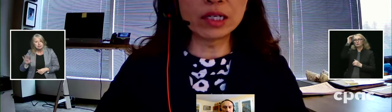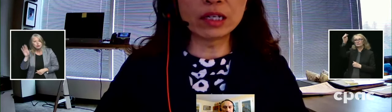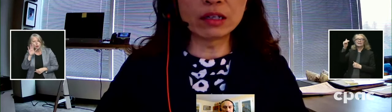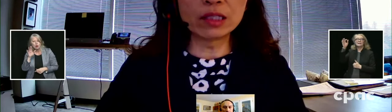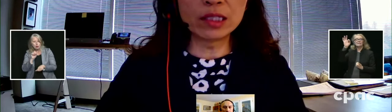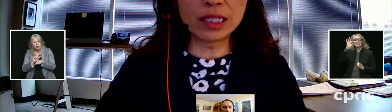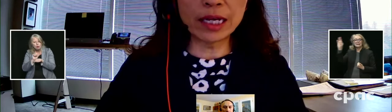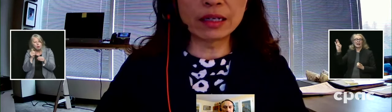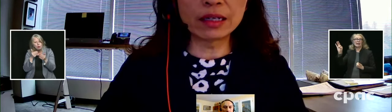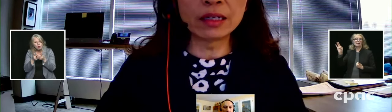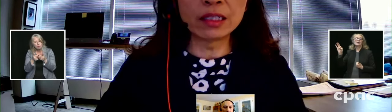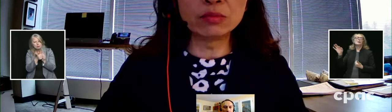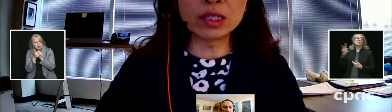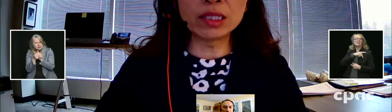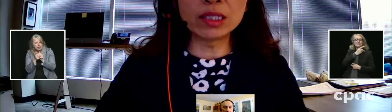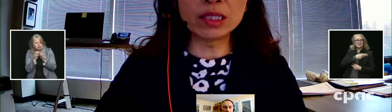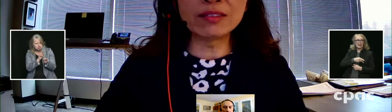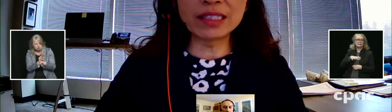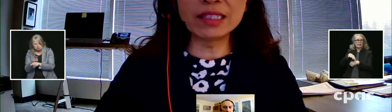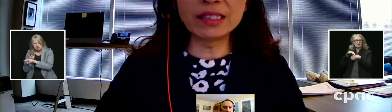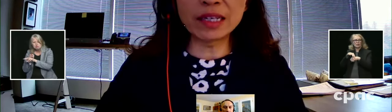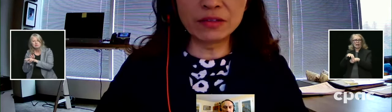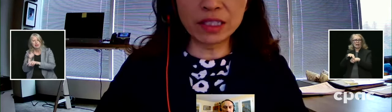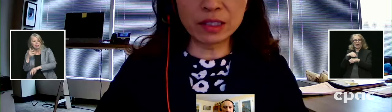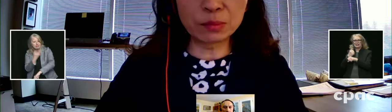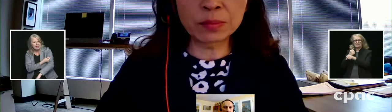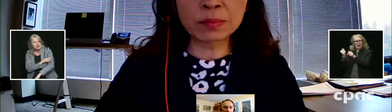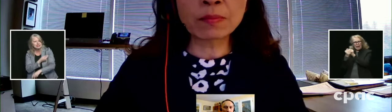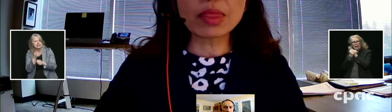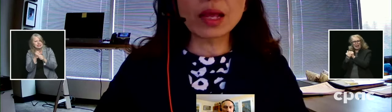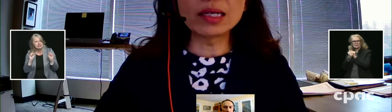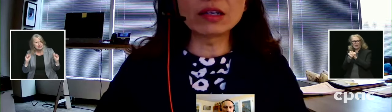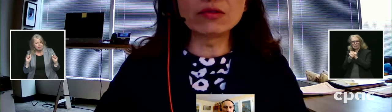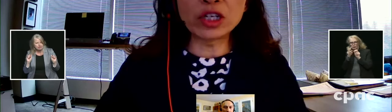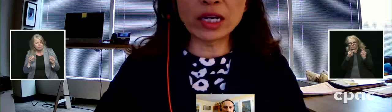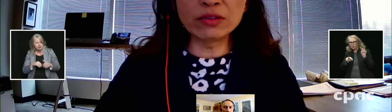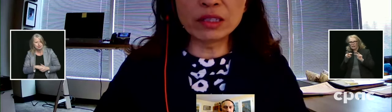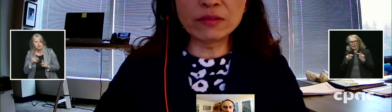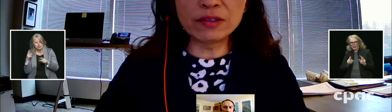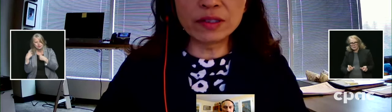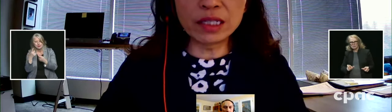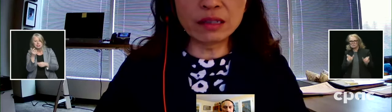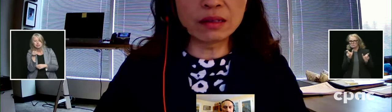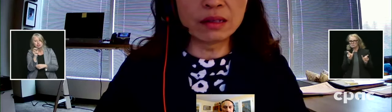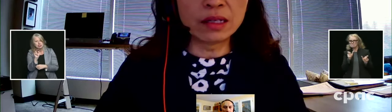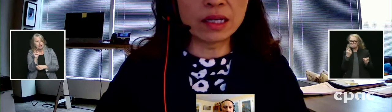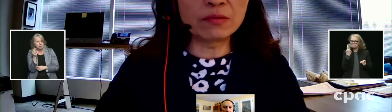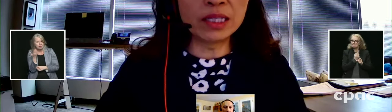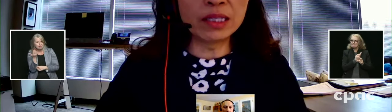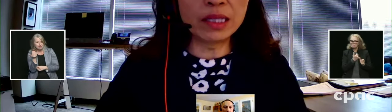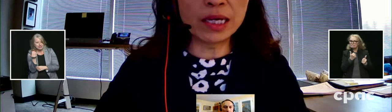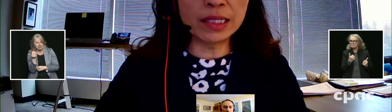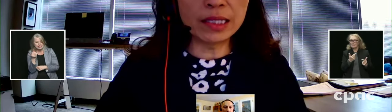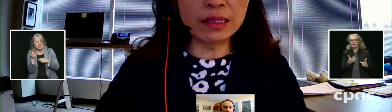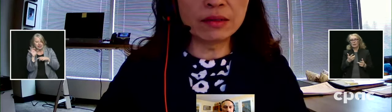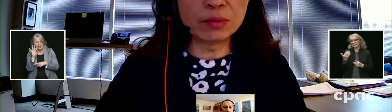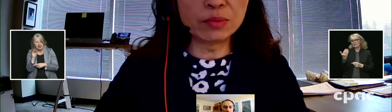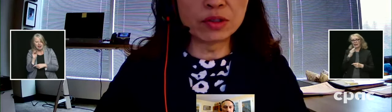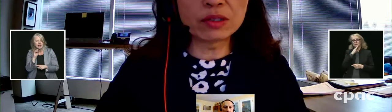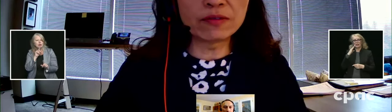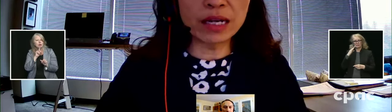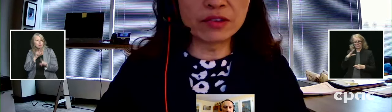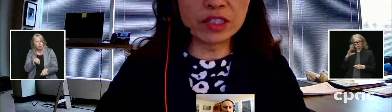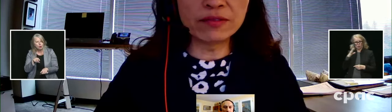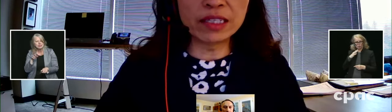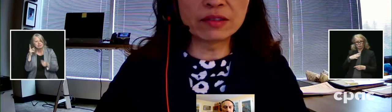working closely together to monitor vaccine safety. As of January the 15th, there have been 90 reports